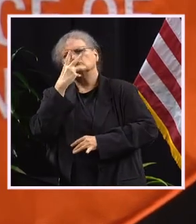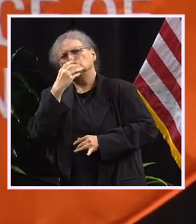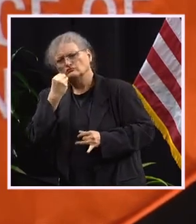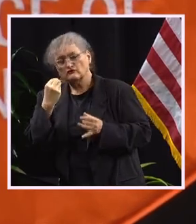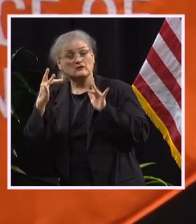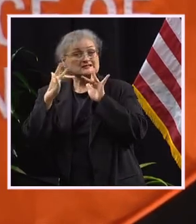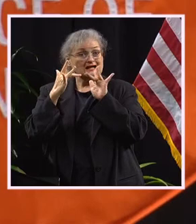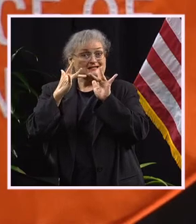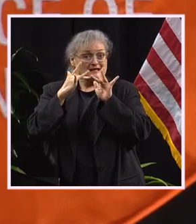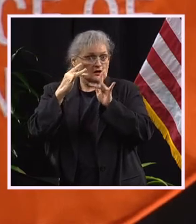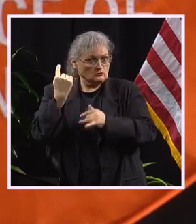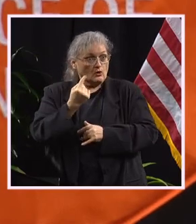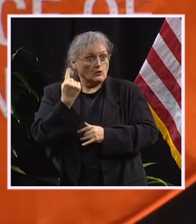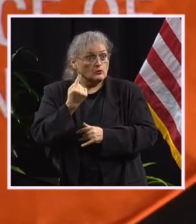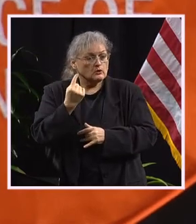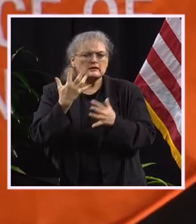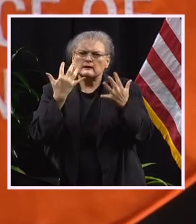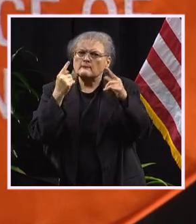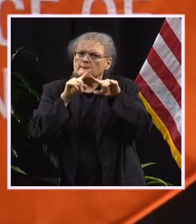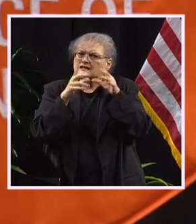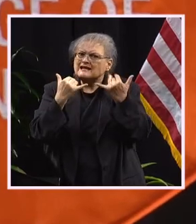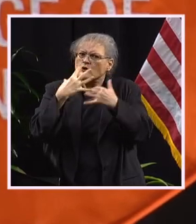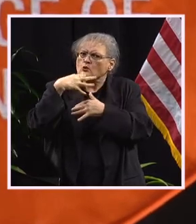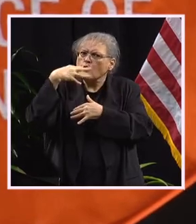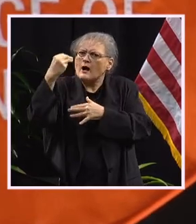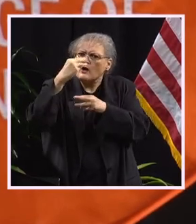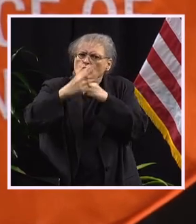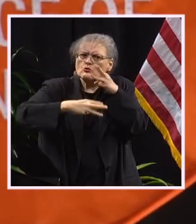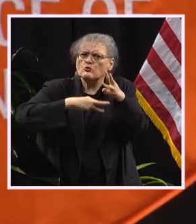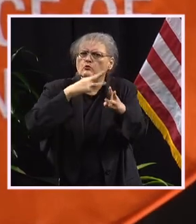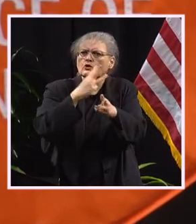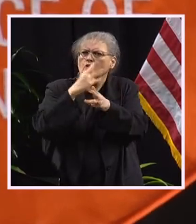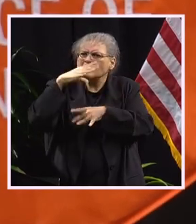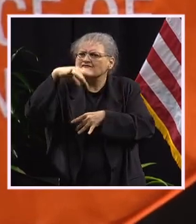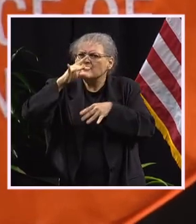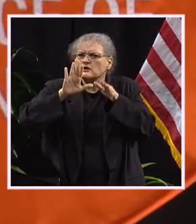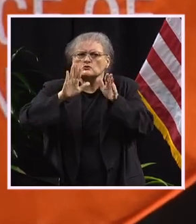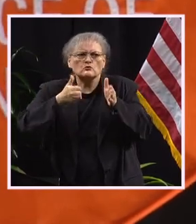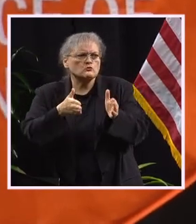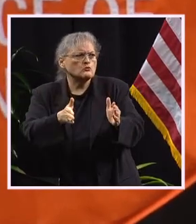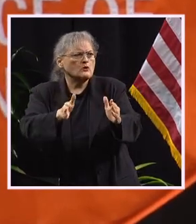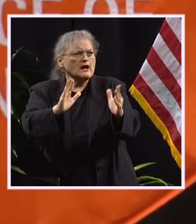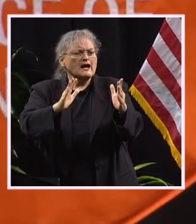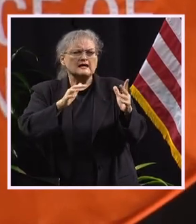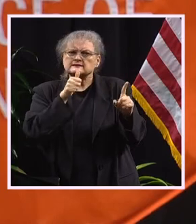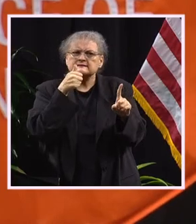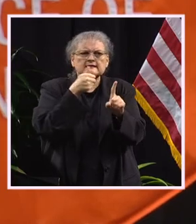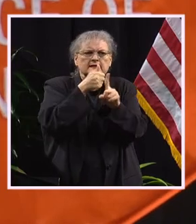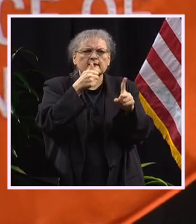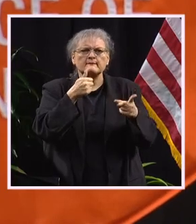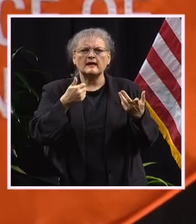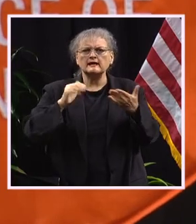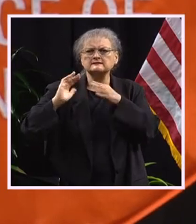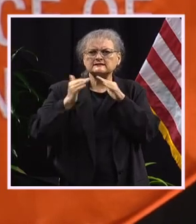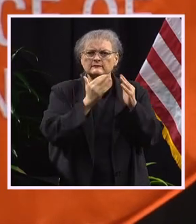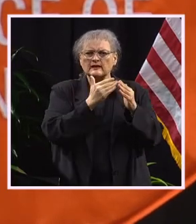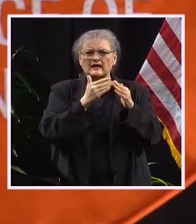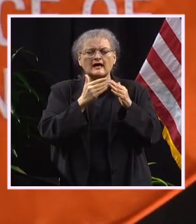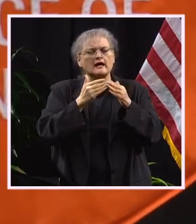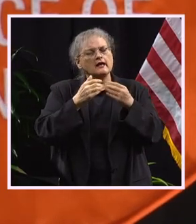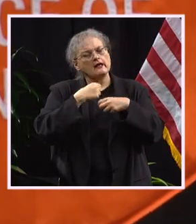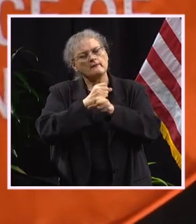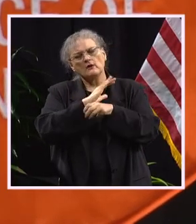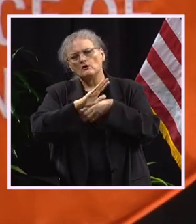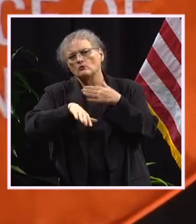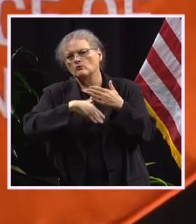Now, go out, find your way, make your own path, impact our community, and make the world a better place.